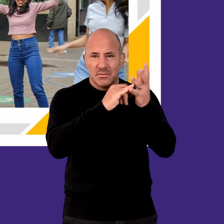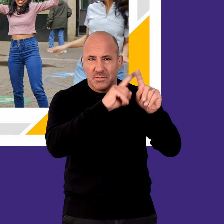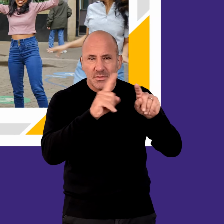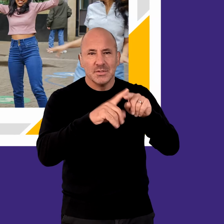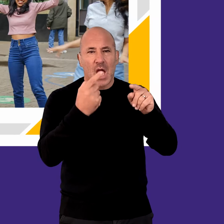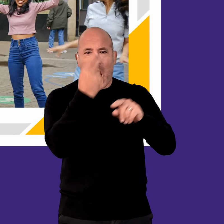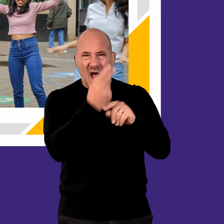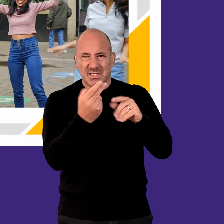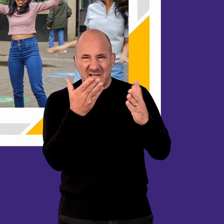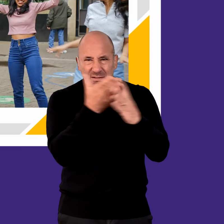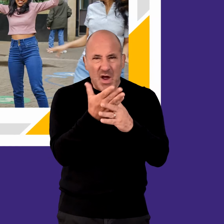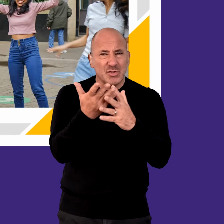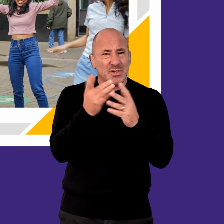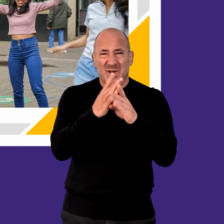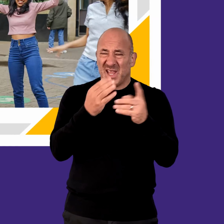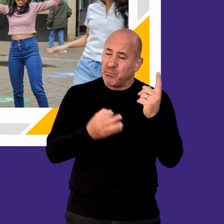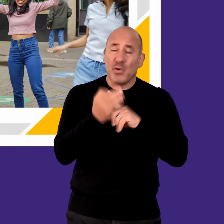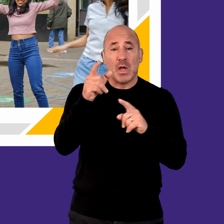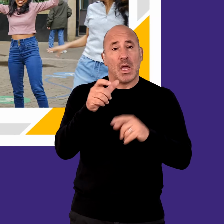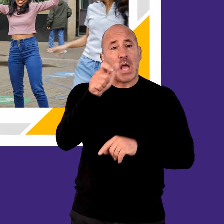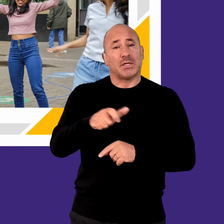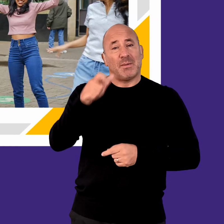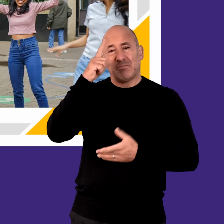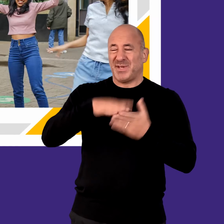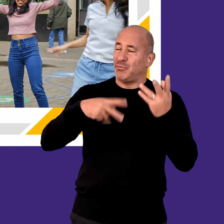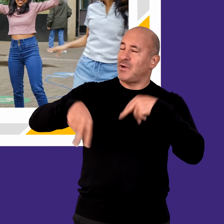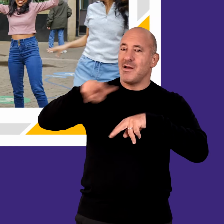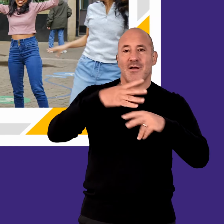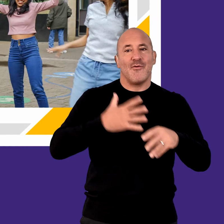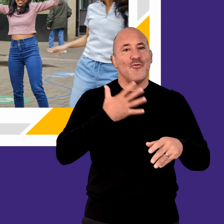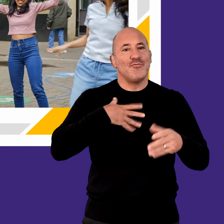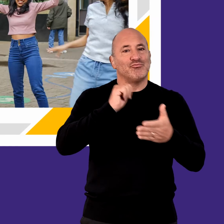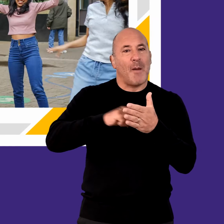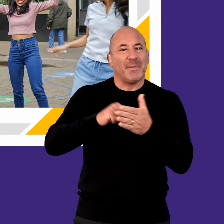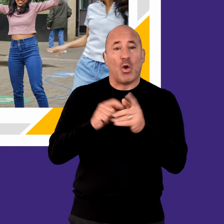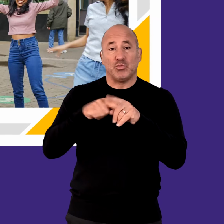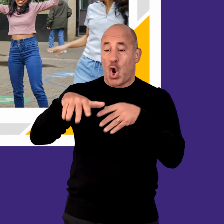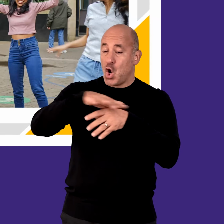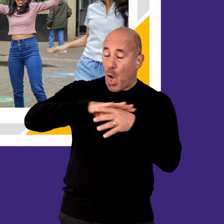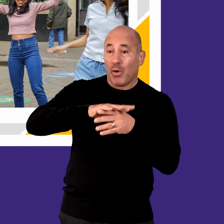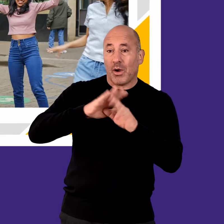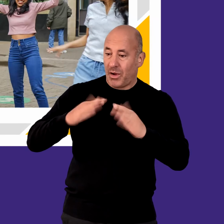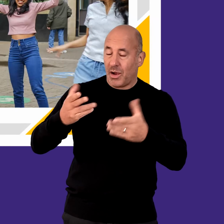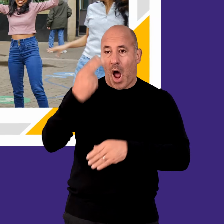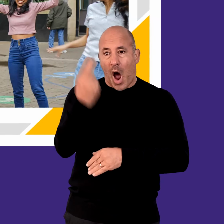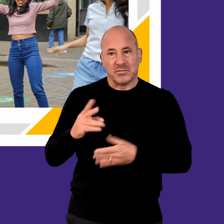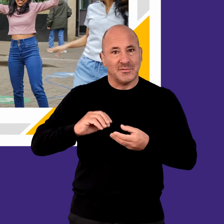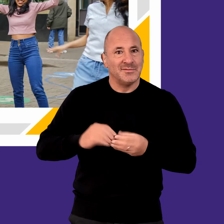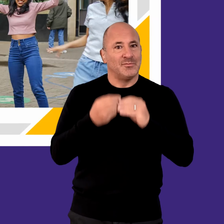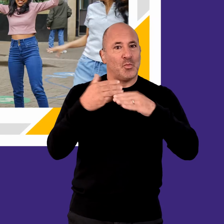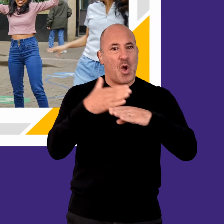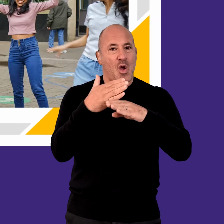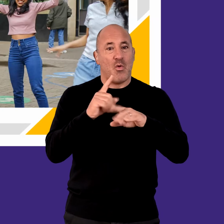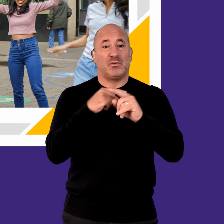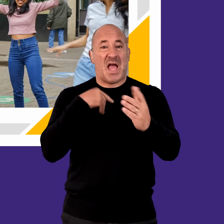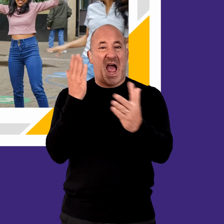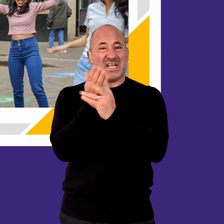number of murals and other artistic interventions, really about improving their customer experience, also giving local artists